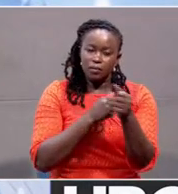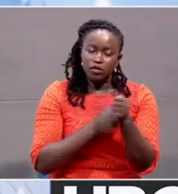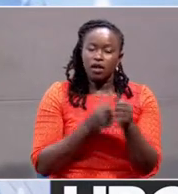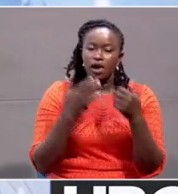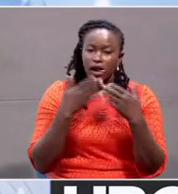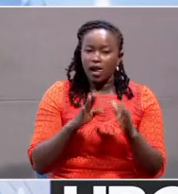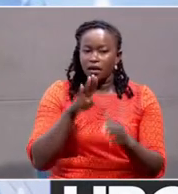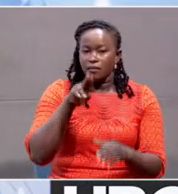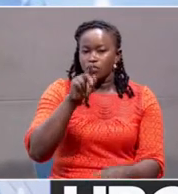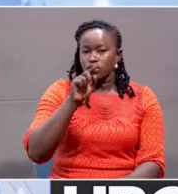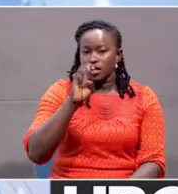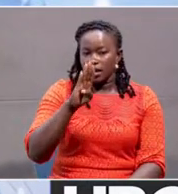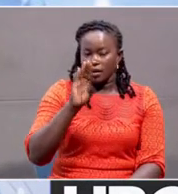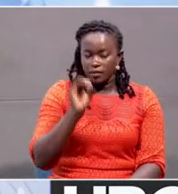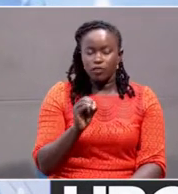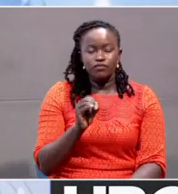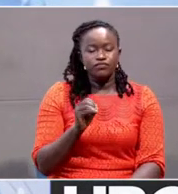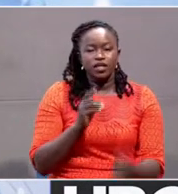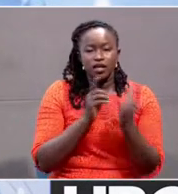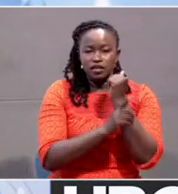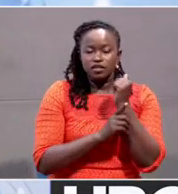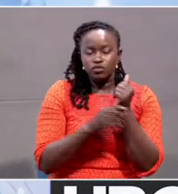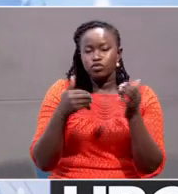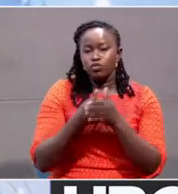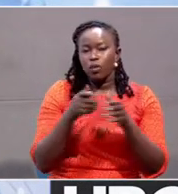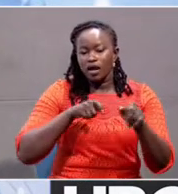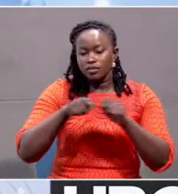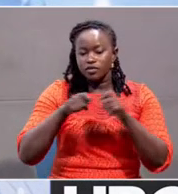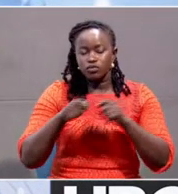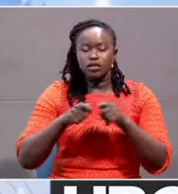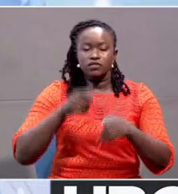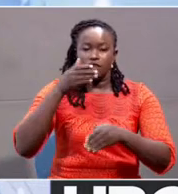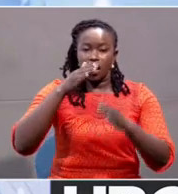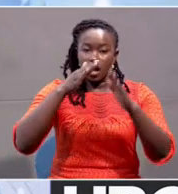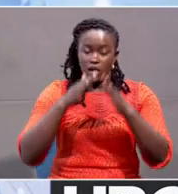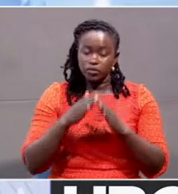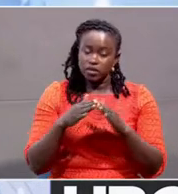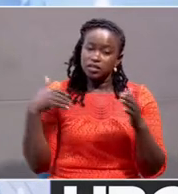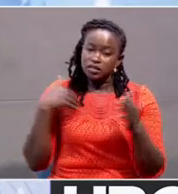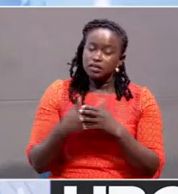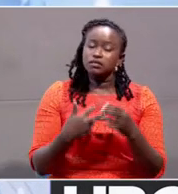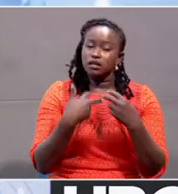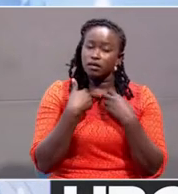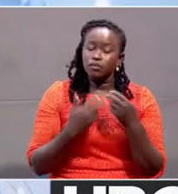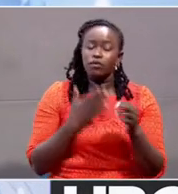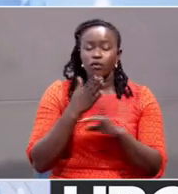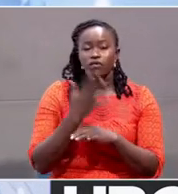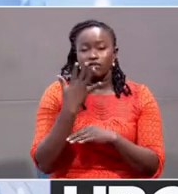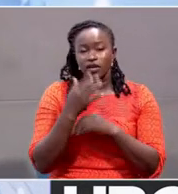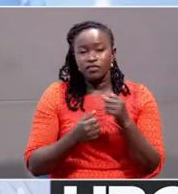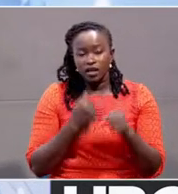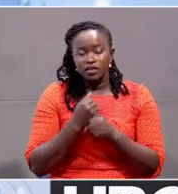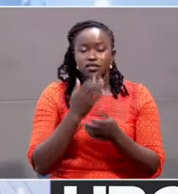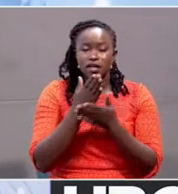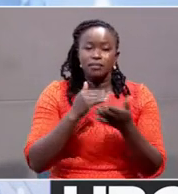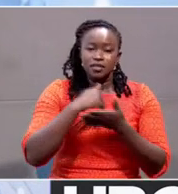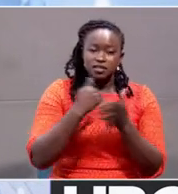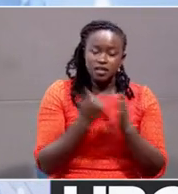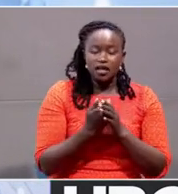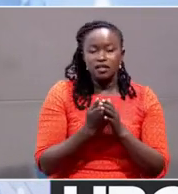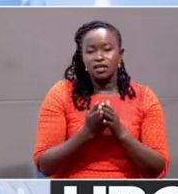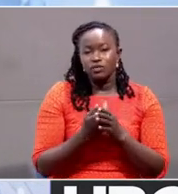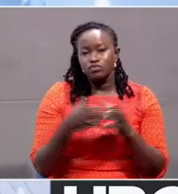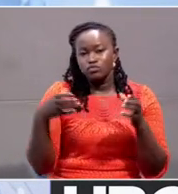of Butebo District New Administrative Block. The structure that has stalled for more than 5 years has forced some of the sector heads to operate